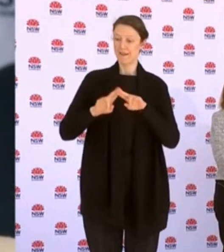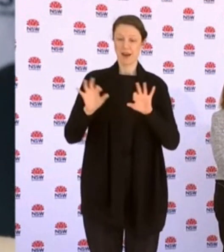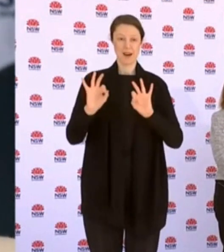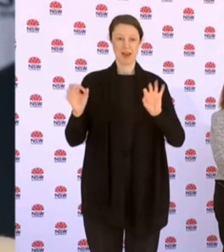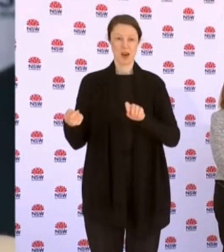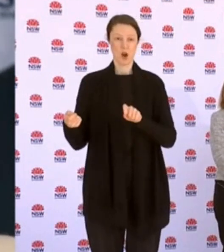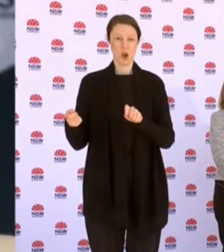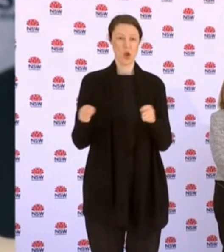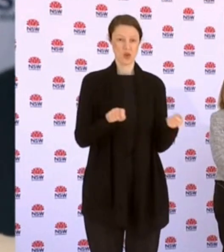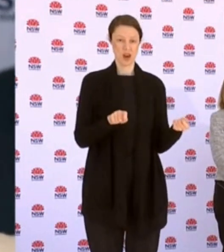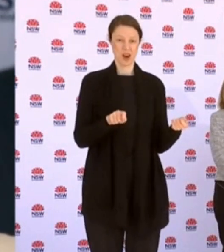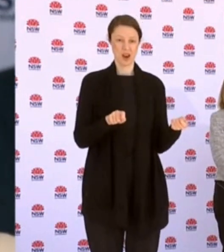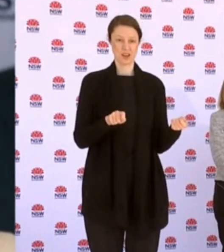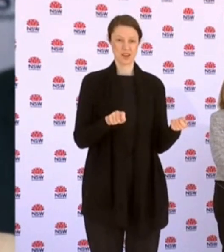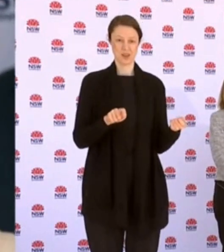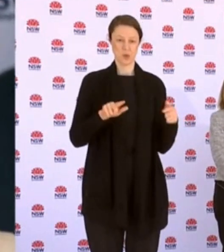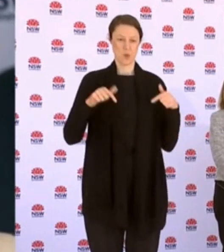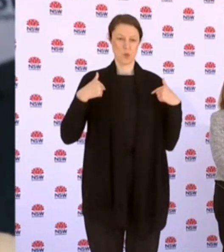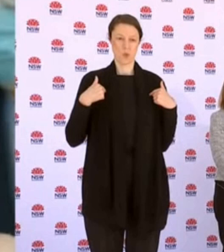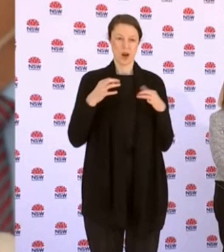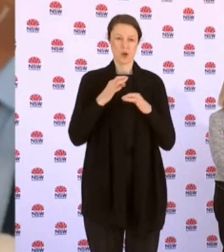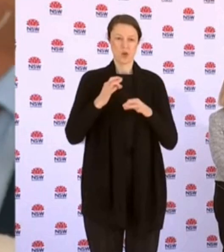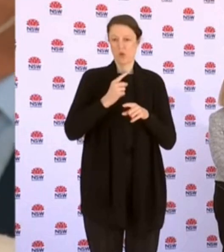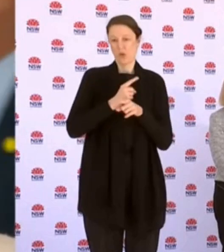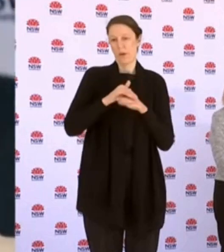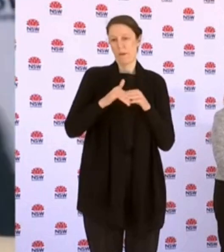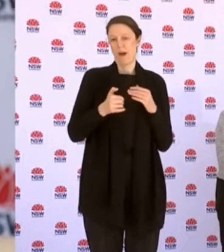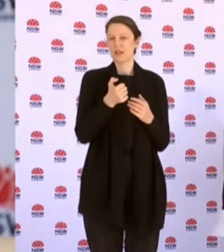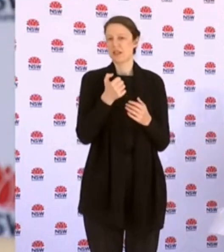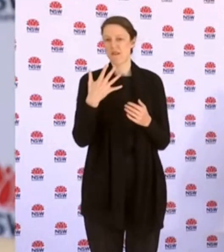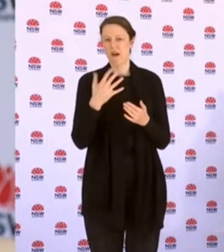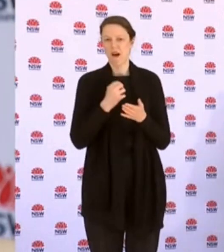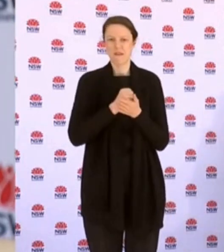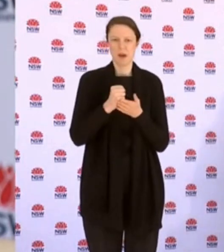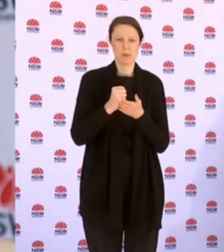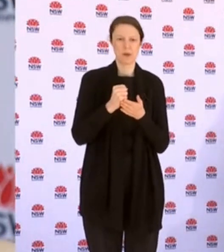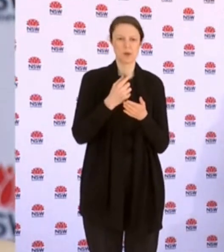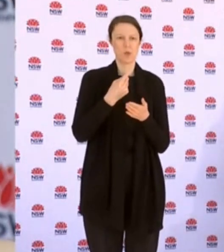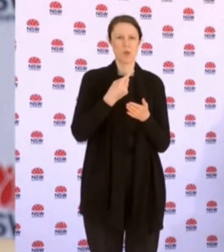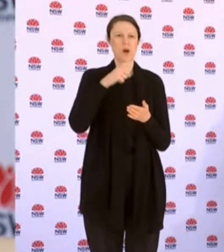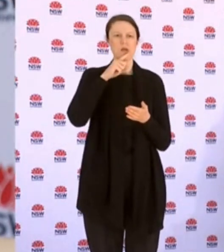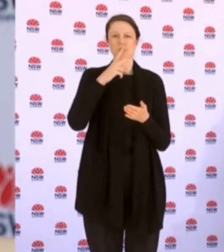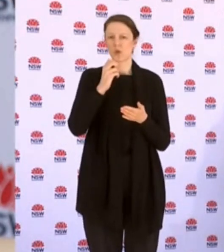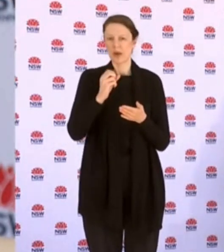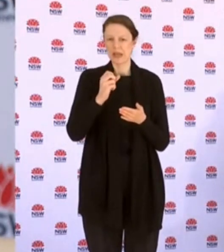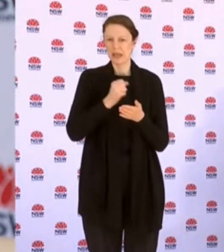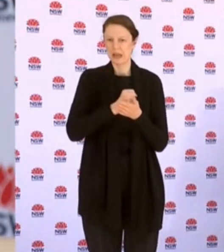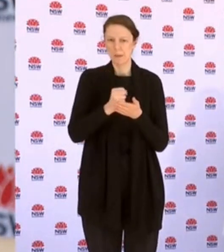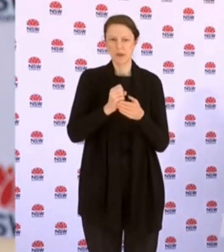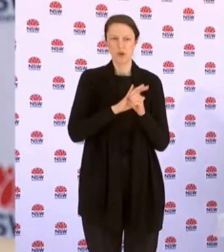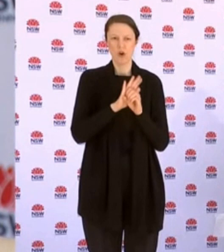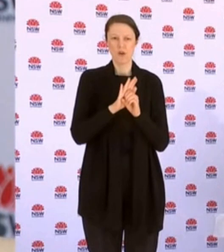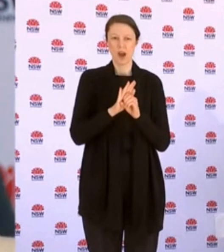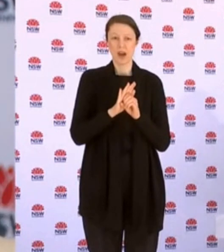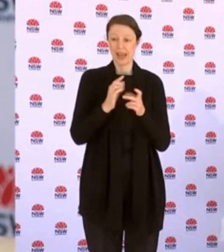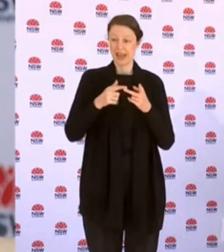the action we did, we wouldn't be talking about 65 or 100 or 120 cases. We'd be talking thousands. And that is the difference. We